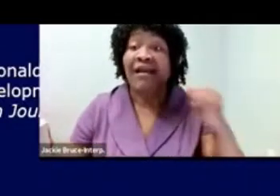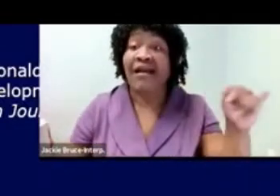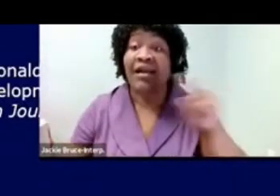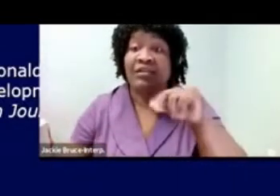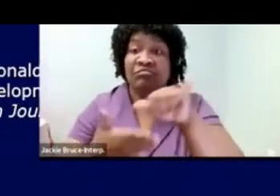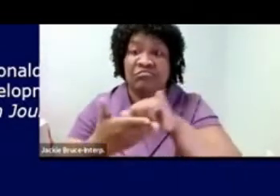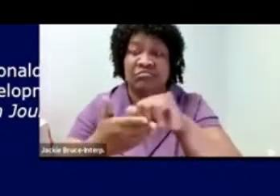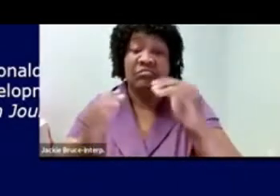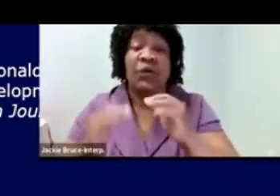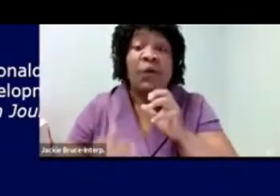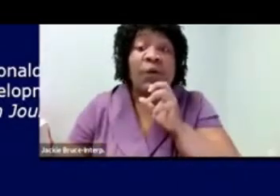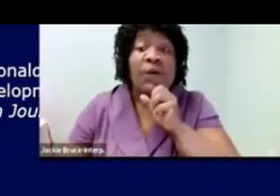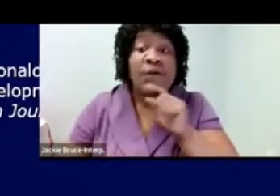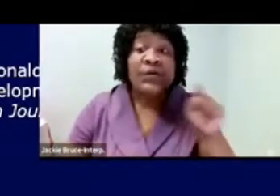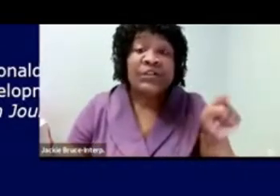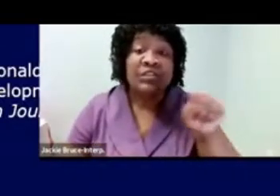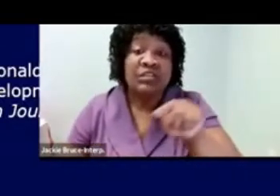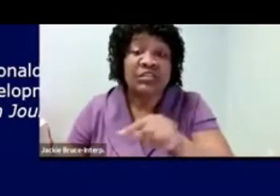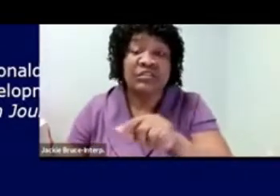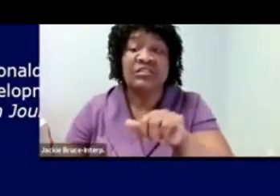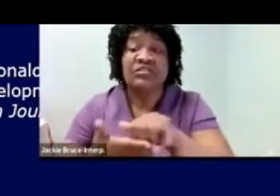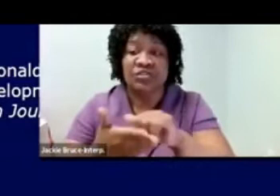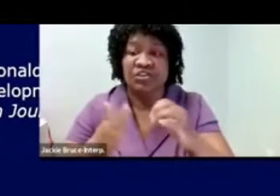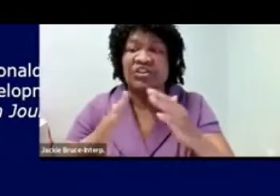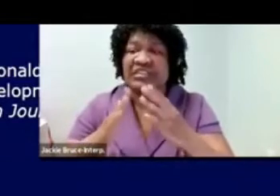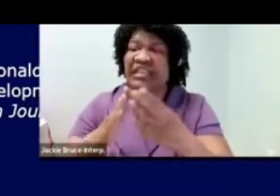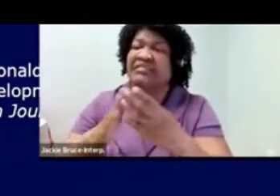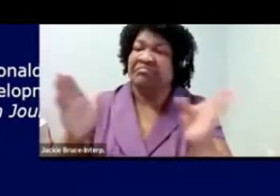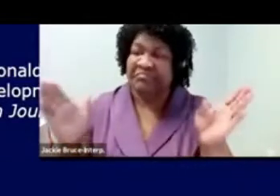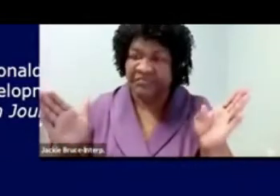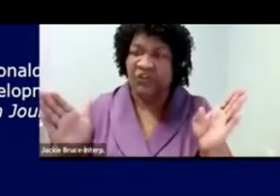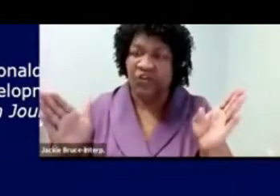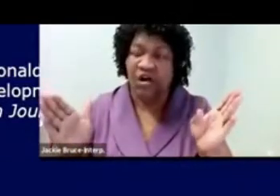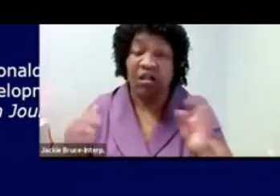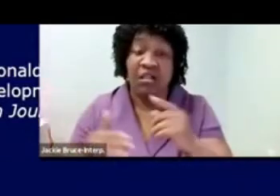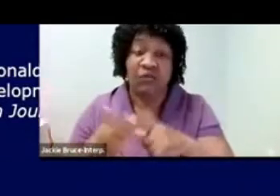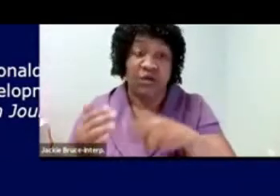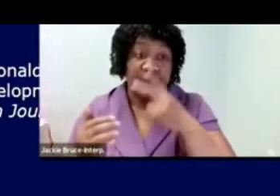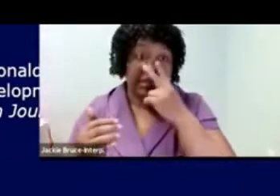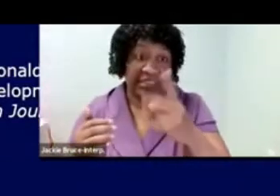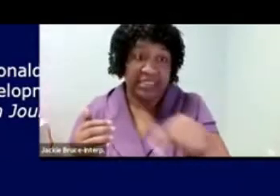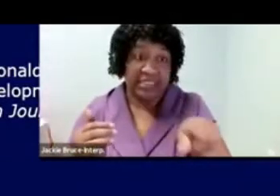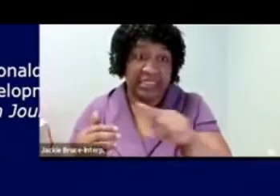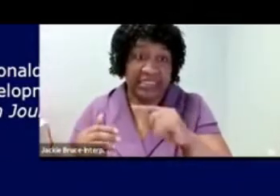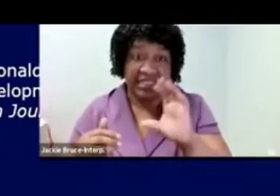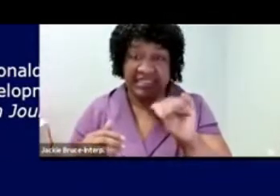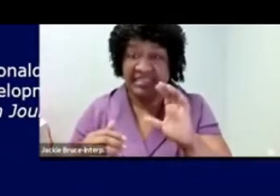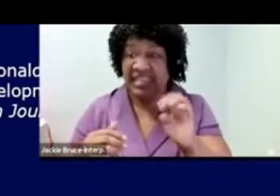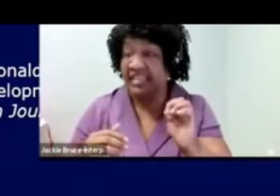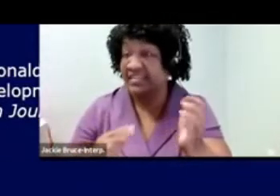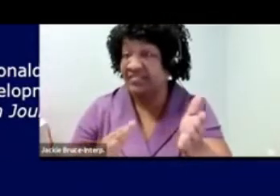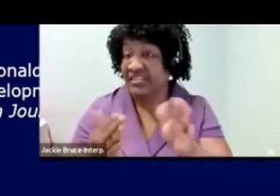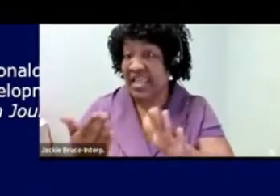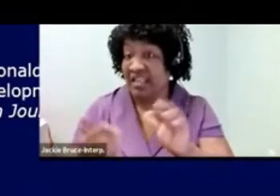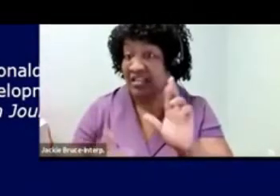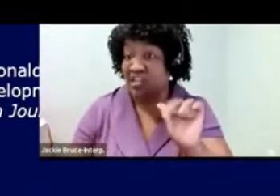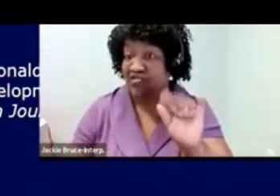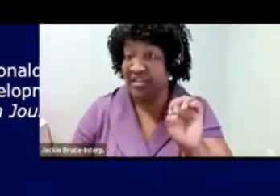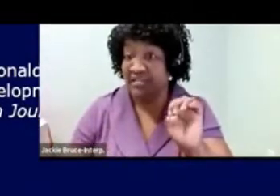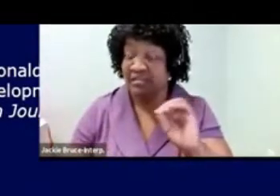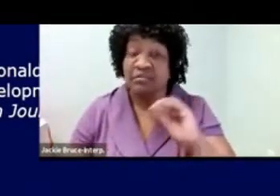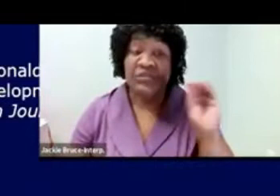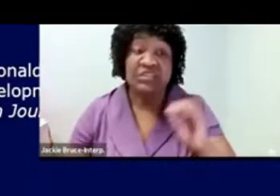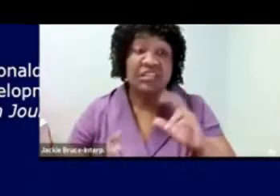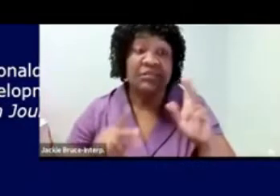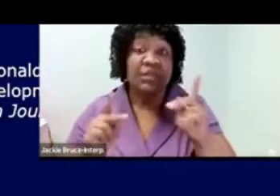And the orange line at the bottom is New York State overall. And what we're looking at here in these slides are case fatality rates. So the percentage of people